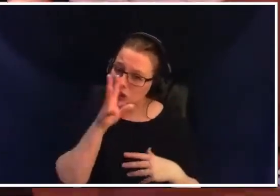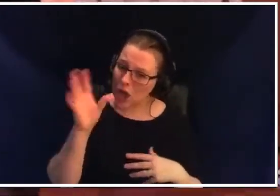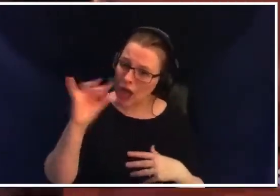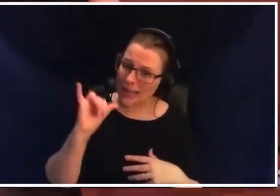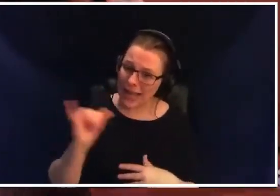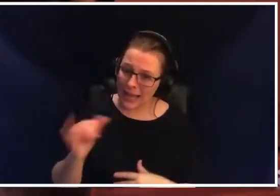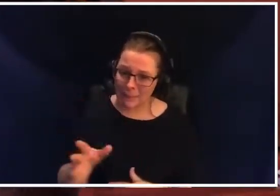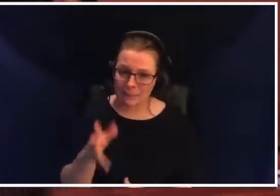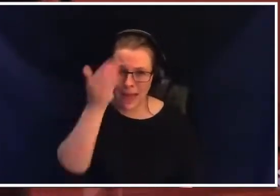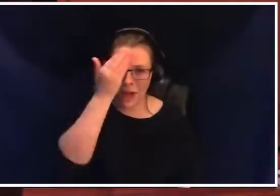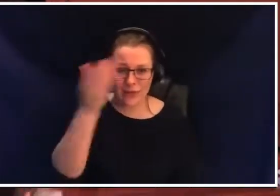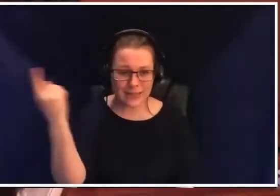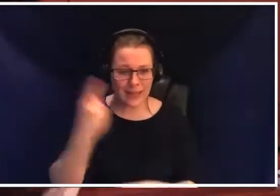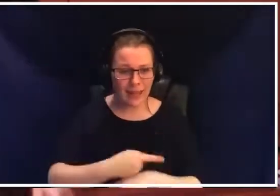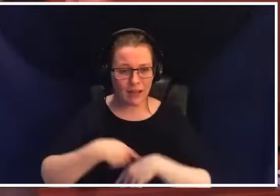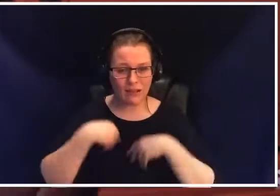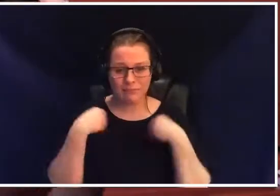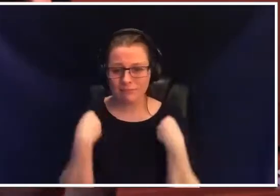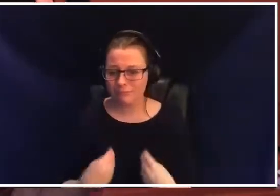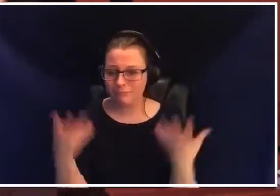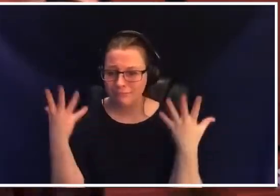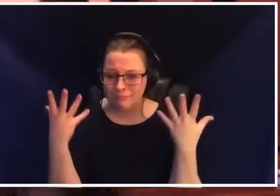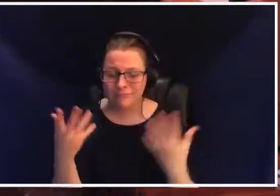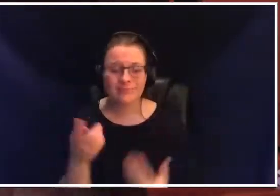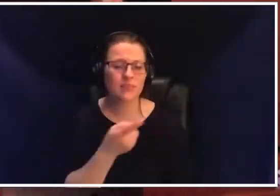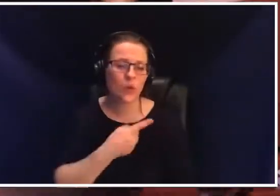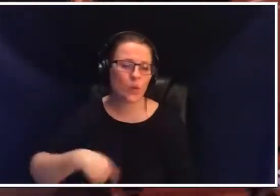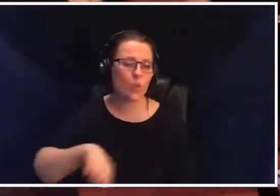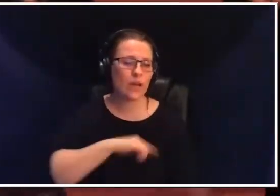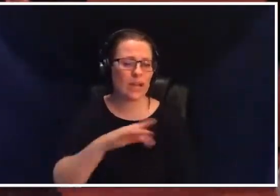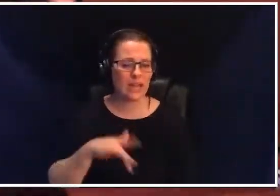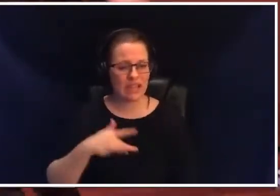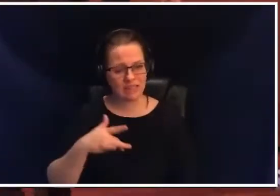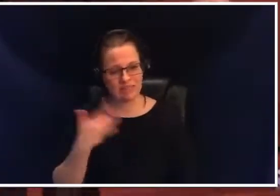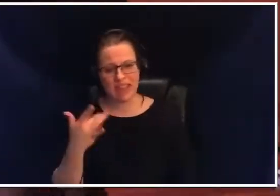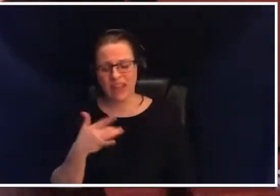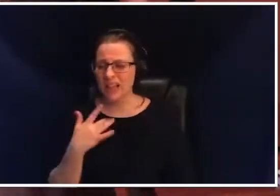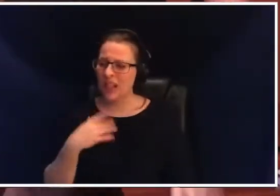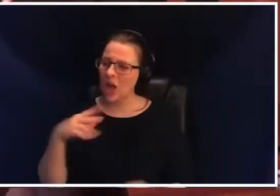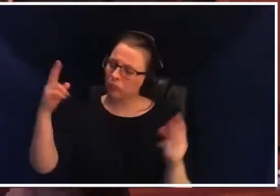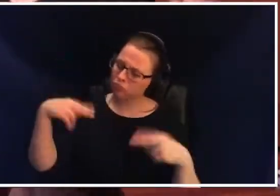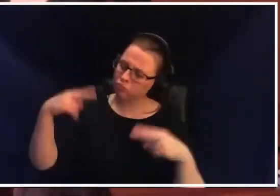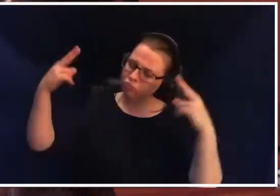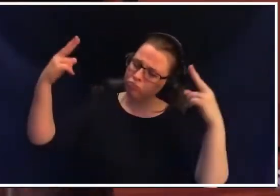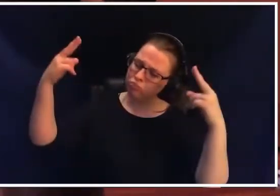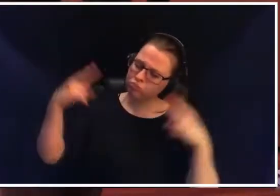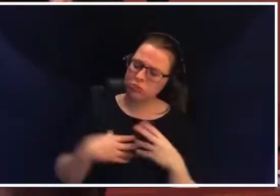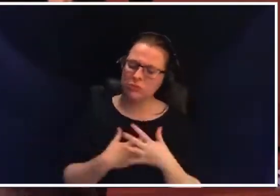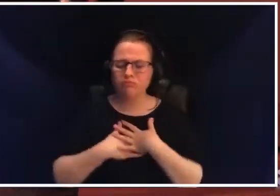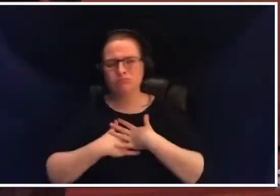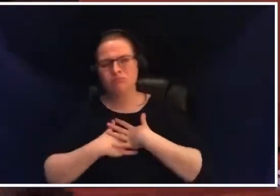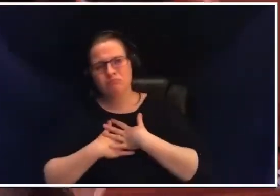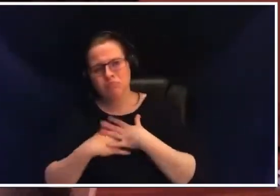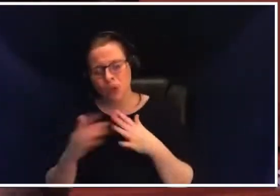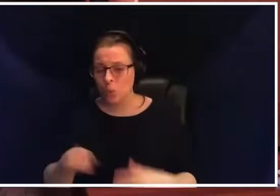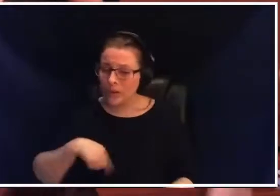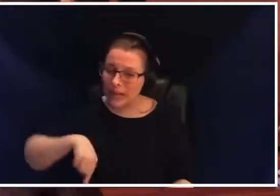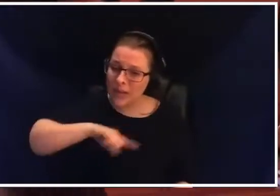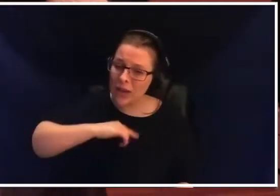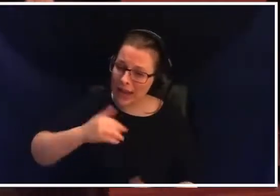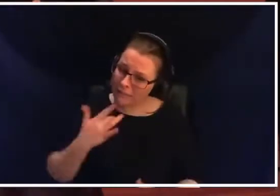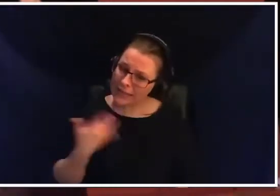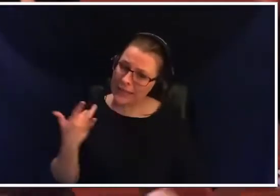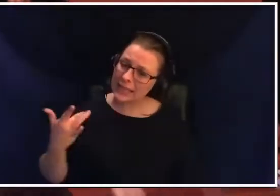Pirates, P-O-O-R, poor pirates! P-O-O-R, poor